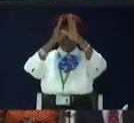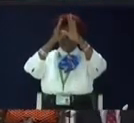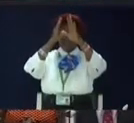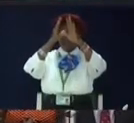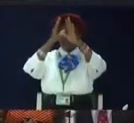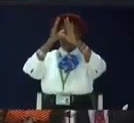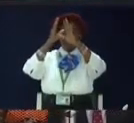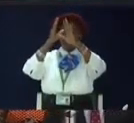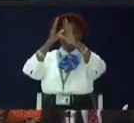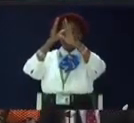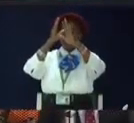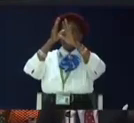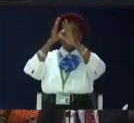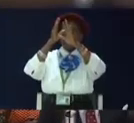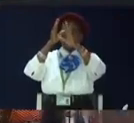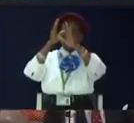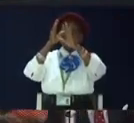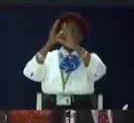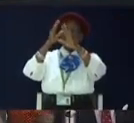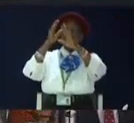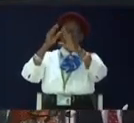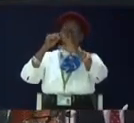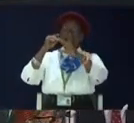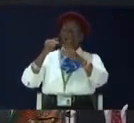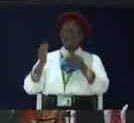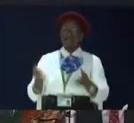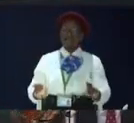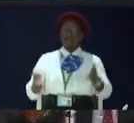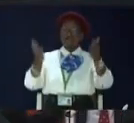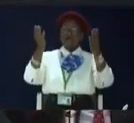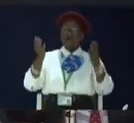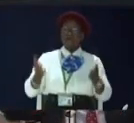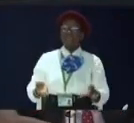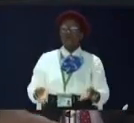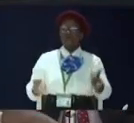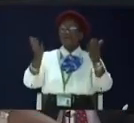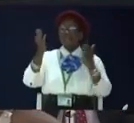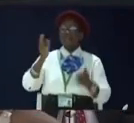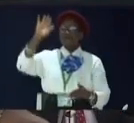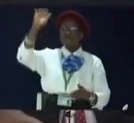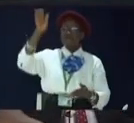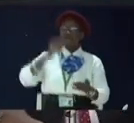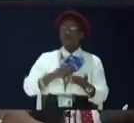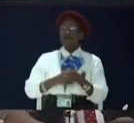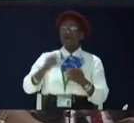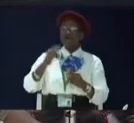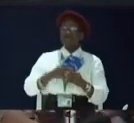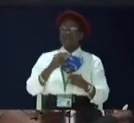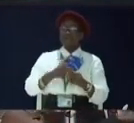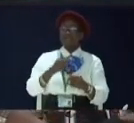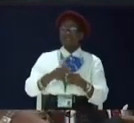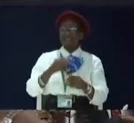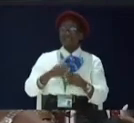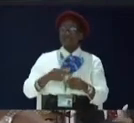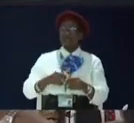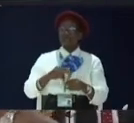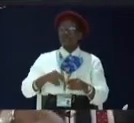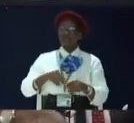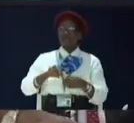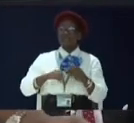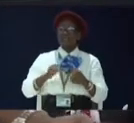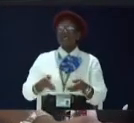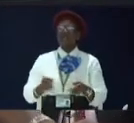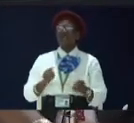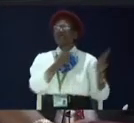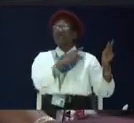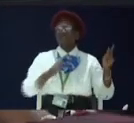Well, let's lift our hands to the Most High God and bless His holy name. Let us bless the King of